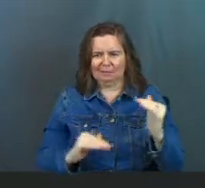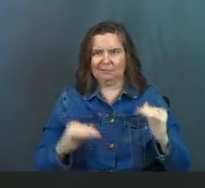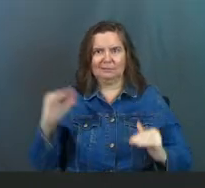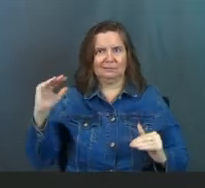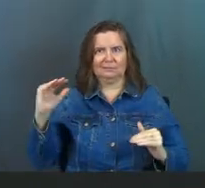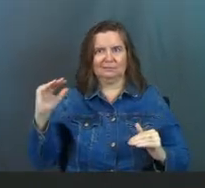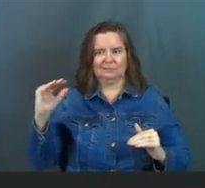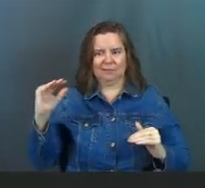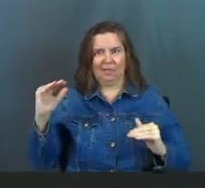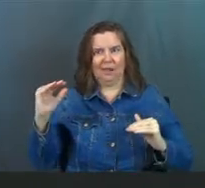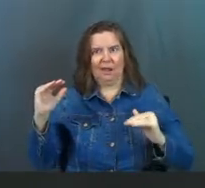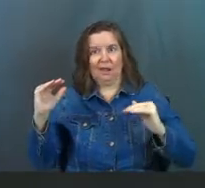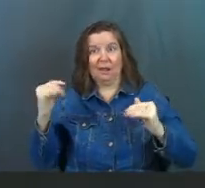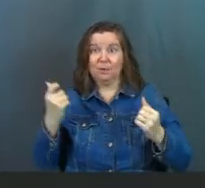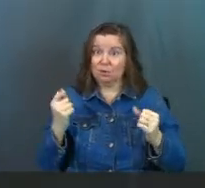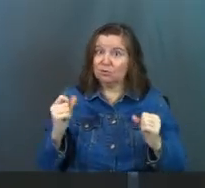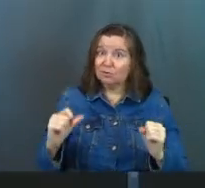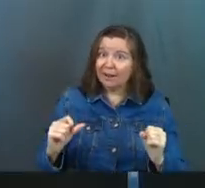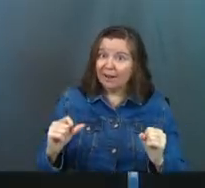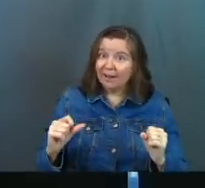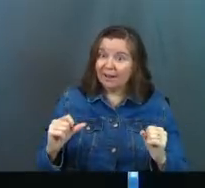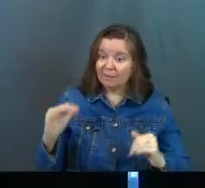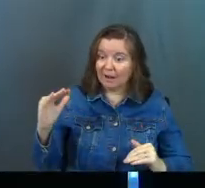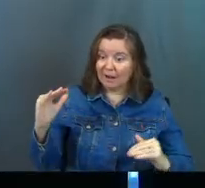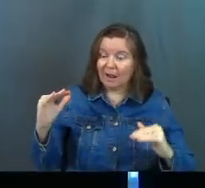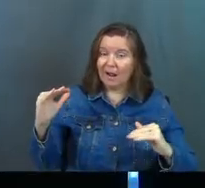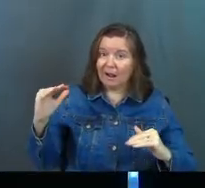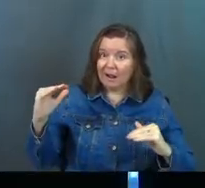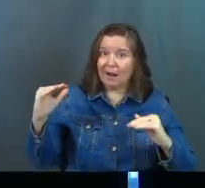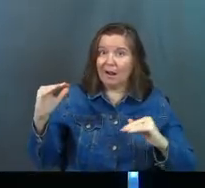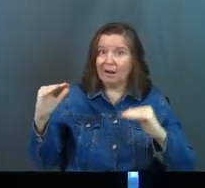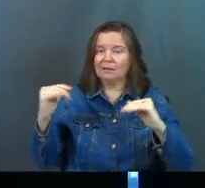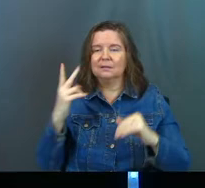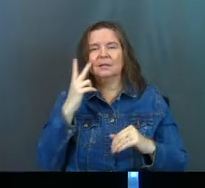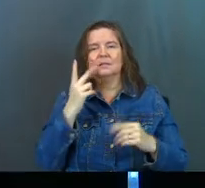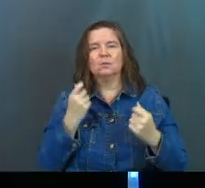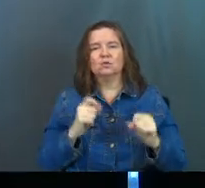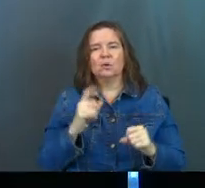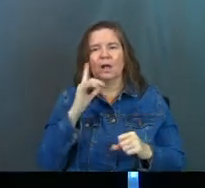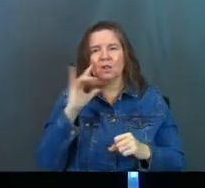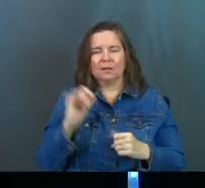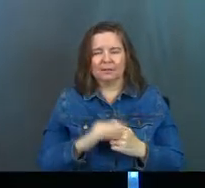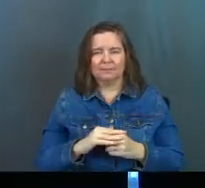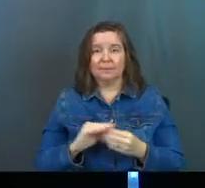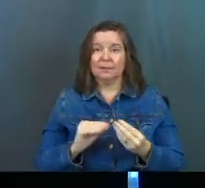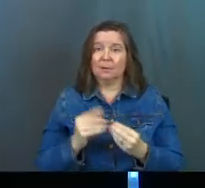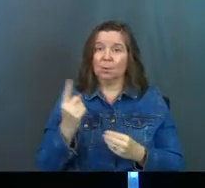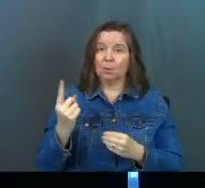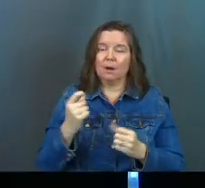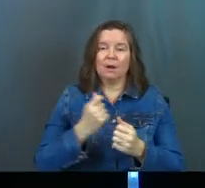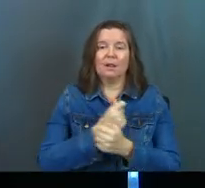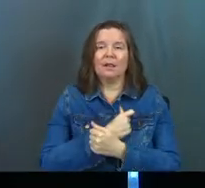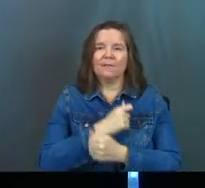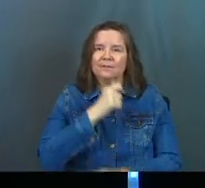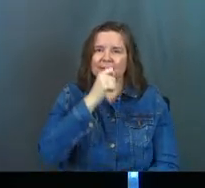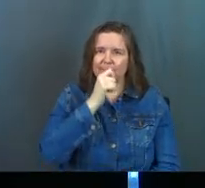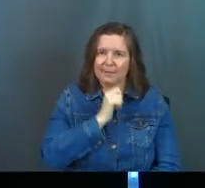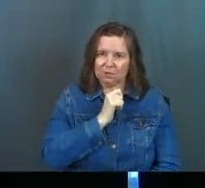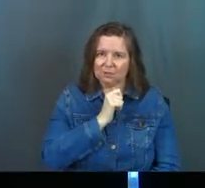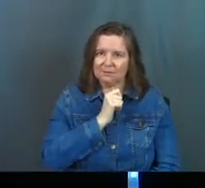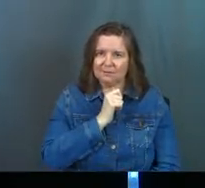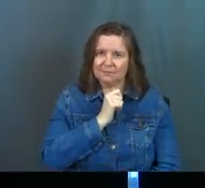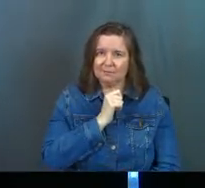this, but you can try. So let's see what trying looks like. Number one, love is